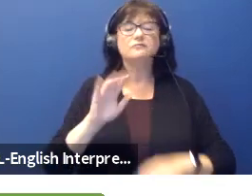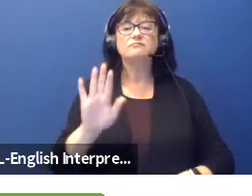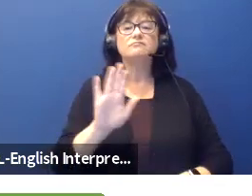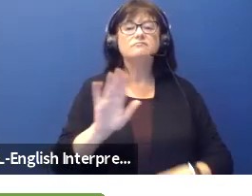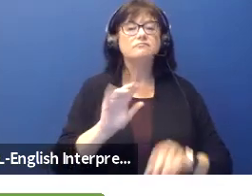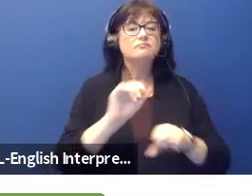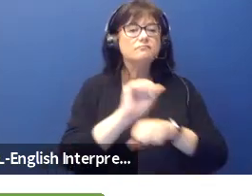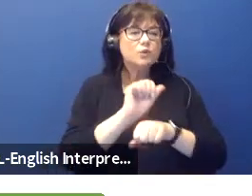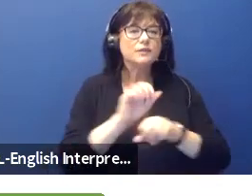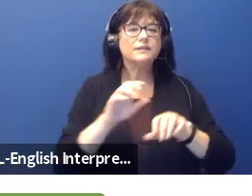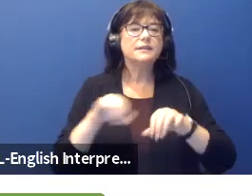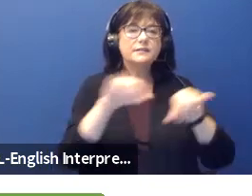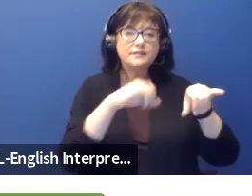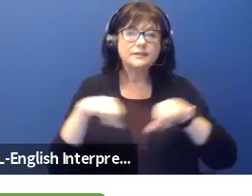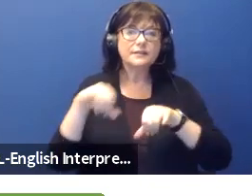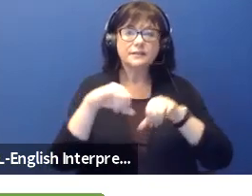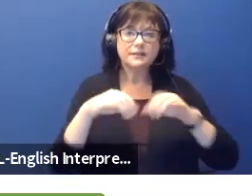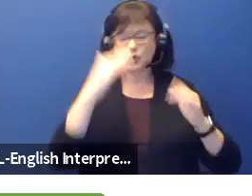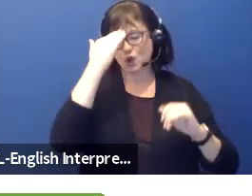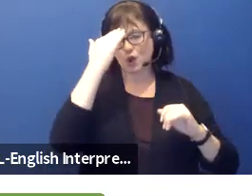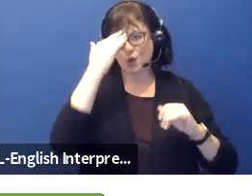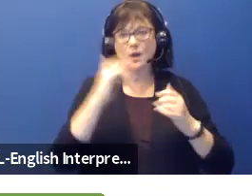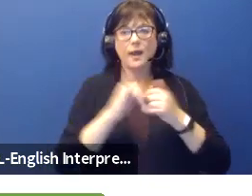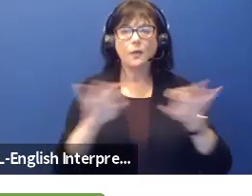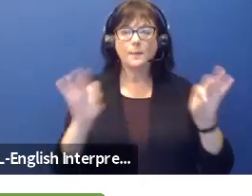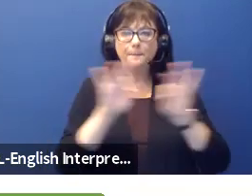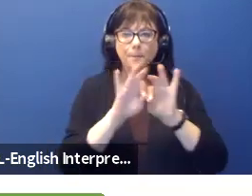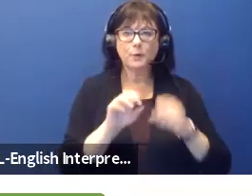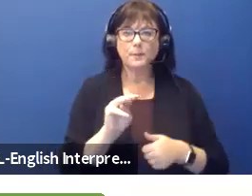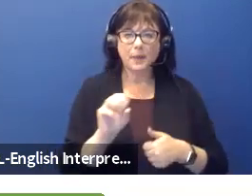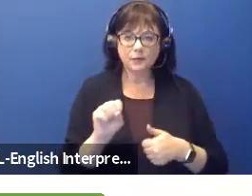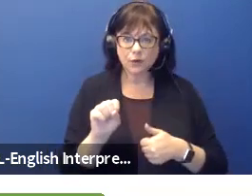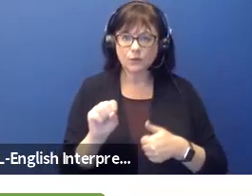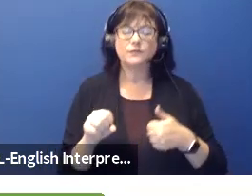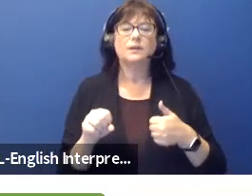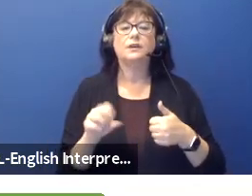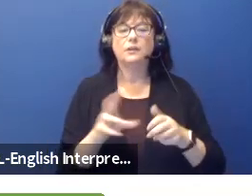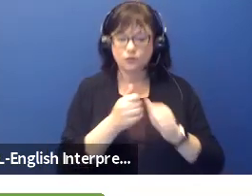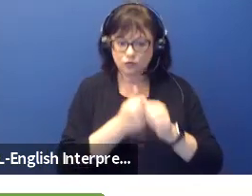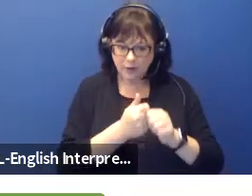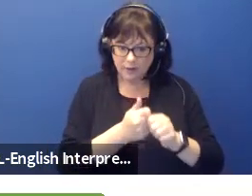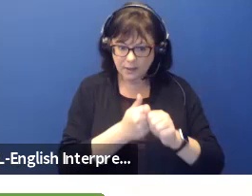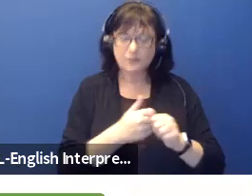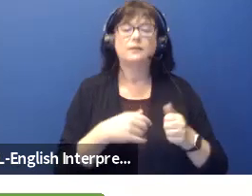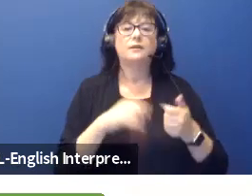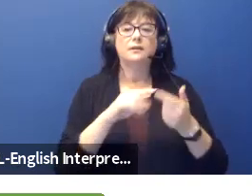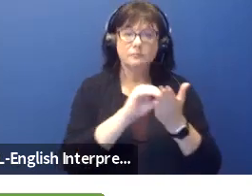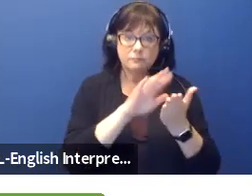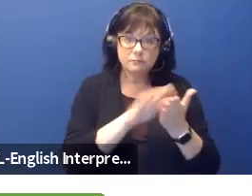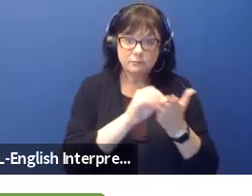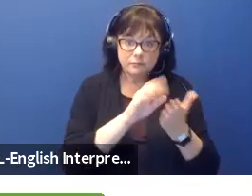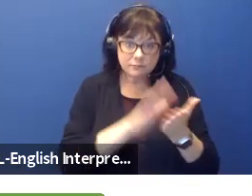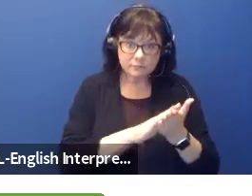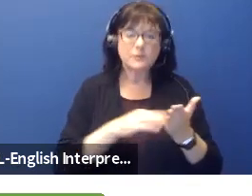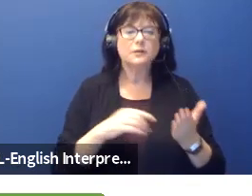the importance of it, of tracking them, of recording them, of learners understanding why they're doing them. Do your instructors